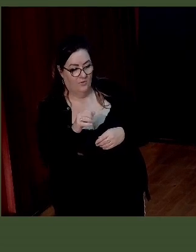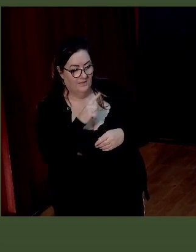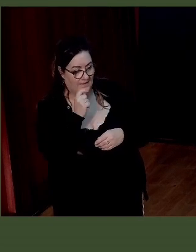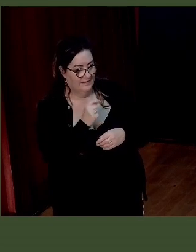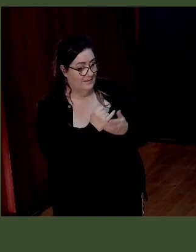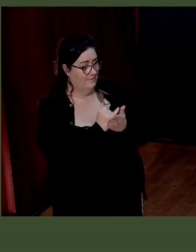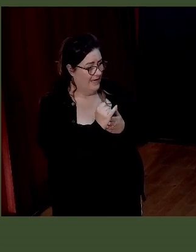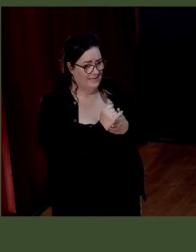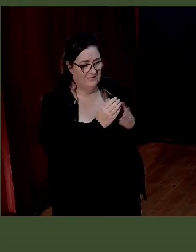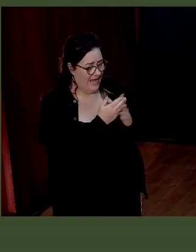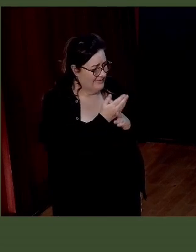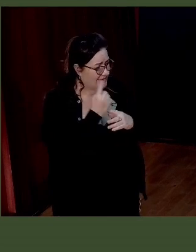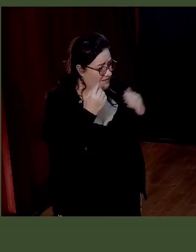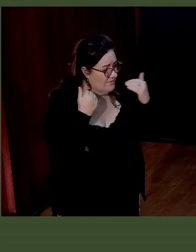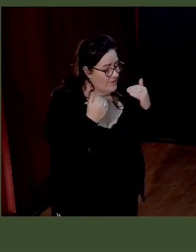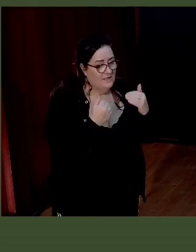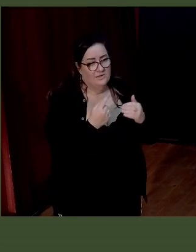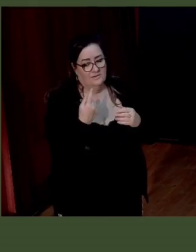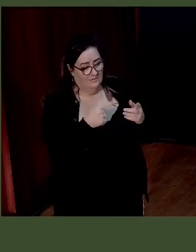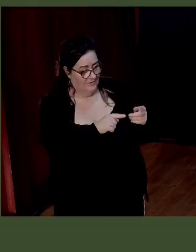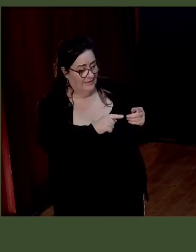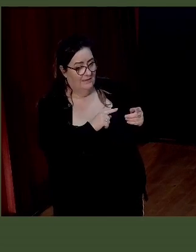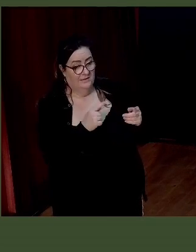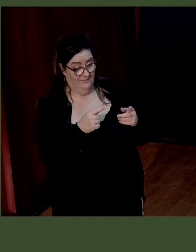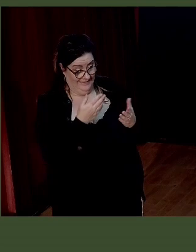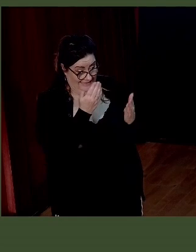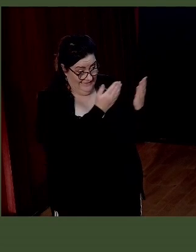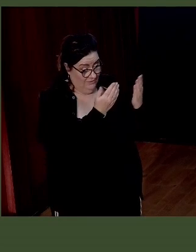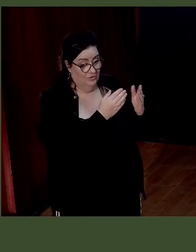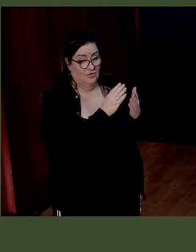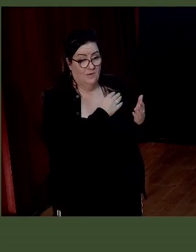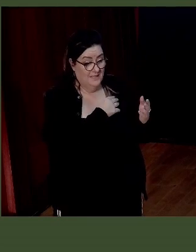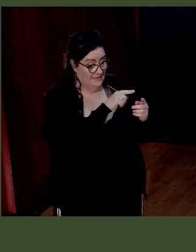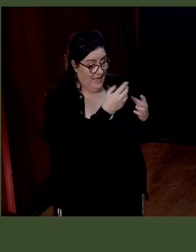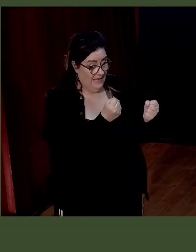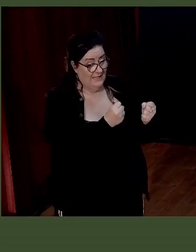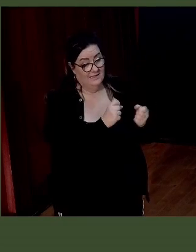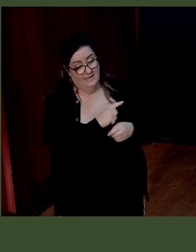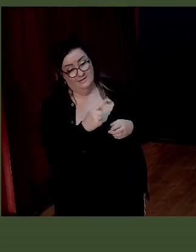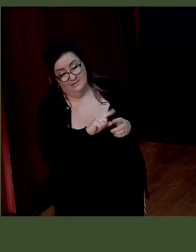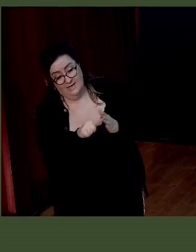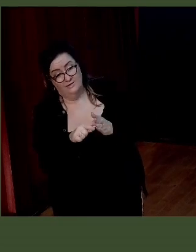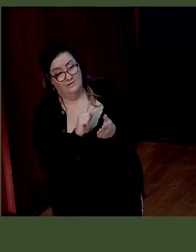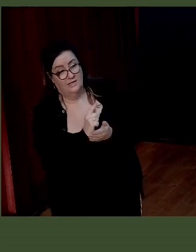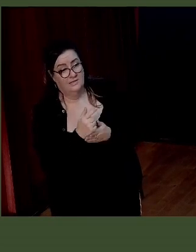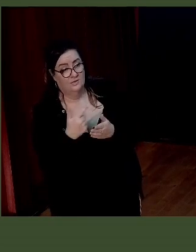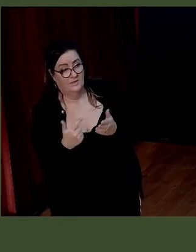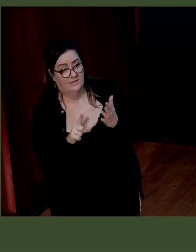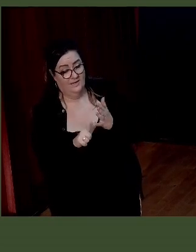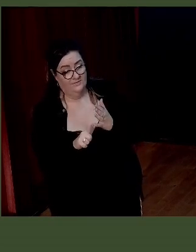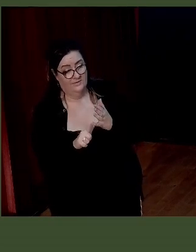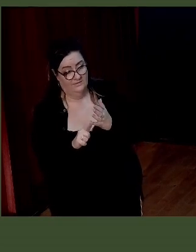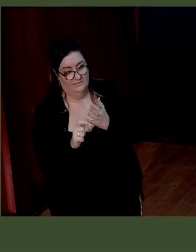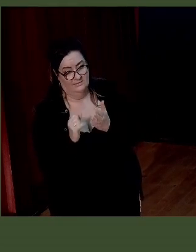early successes when they influenced the 1926 Evil Literature Committee and the subsequent 1927